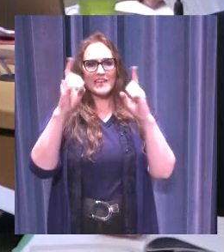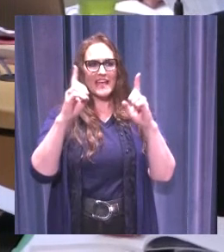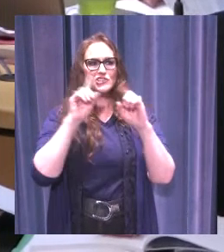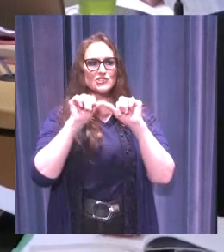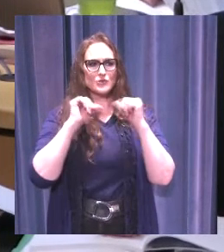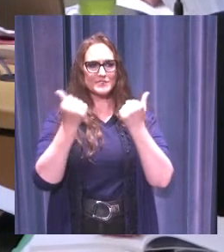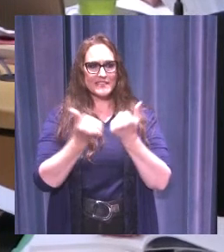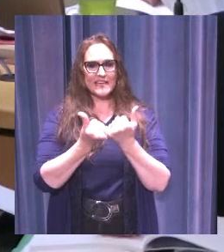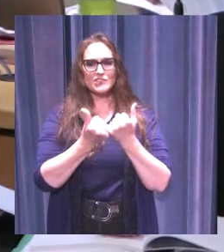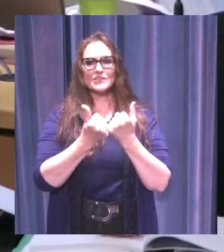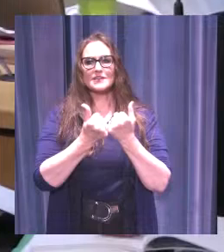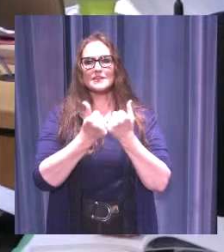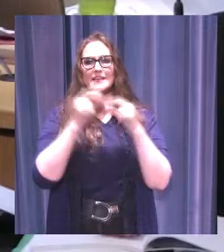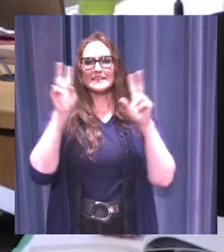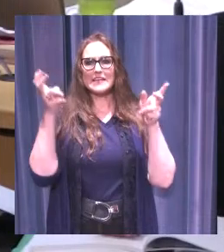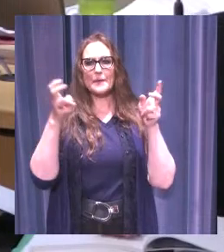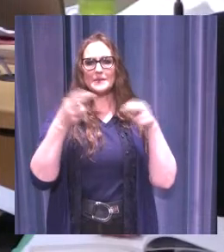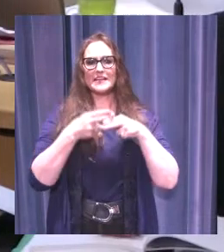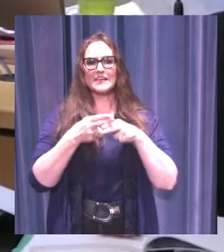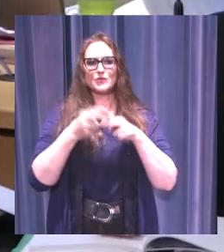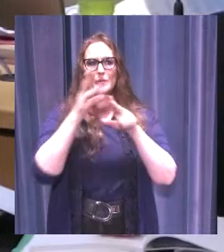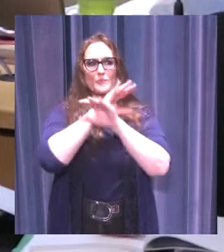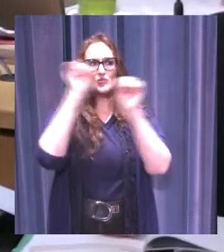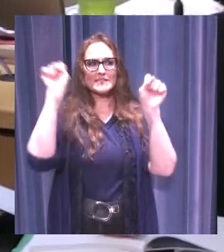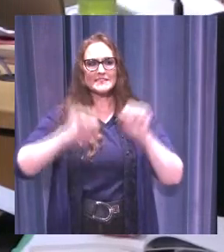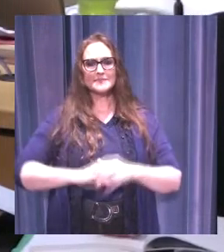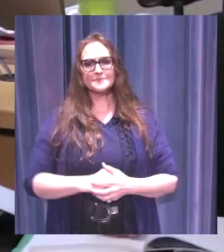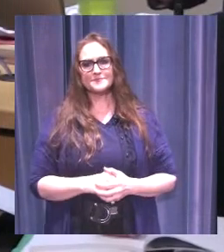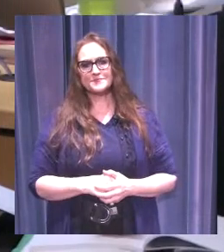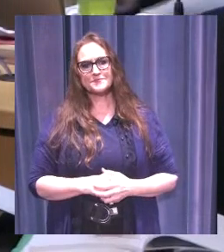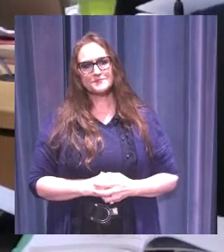Association on the topic of interim president.